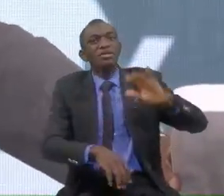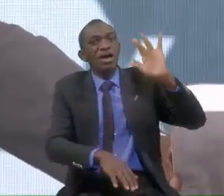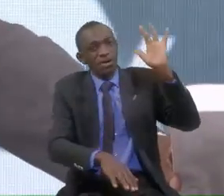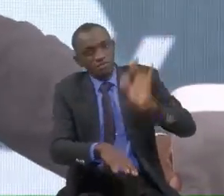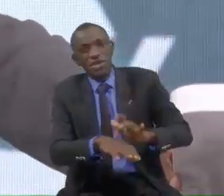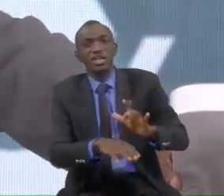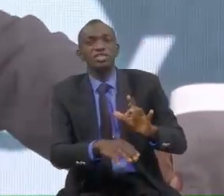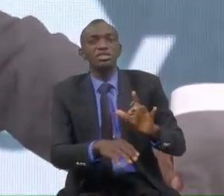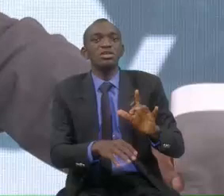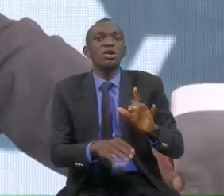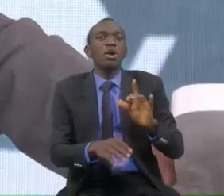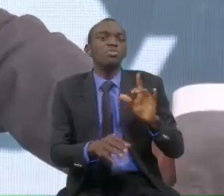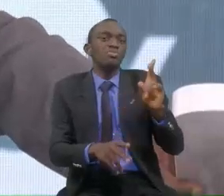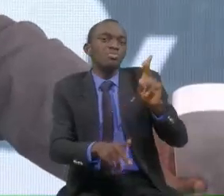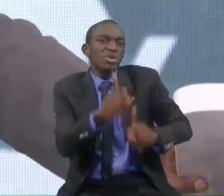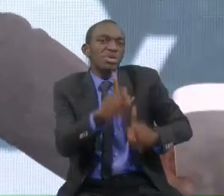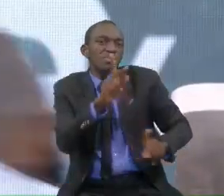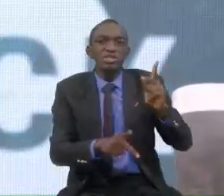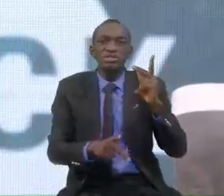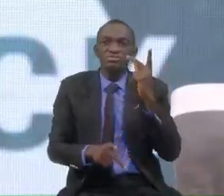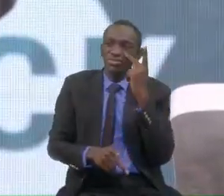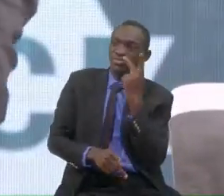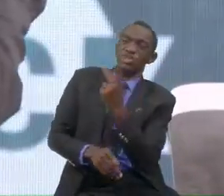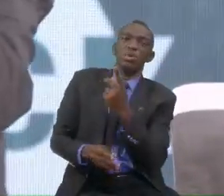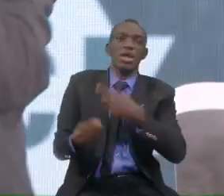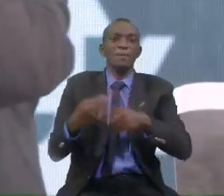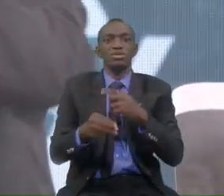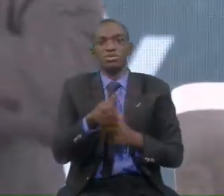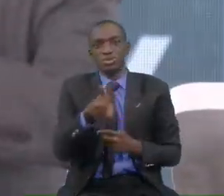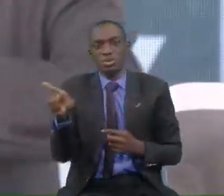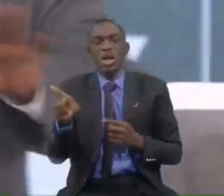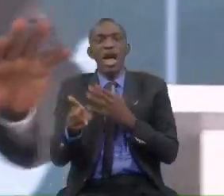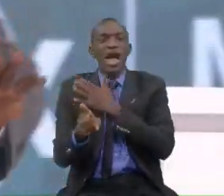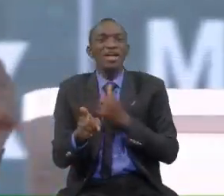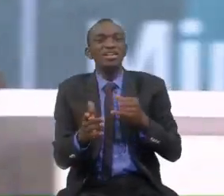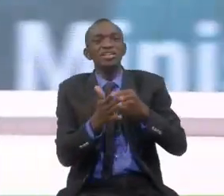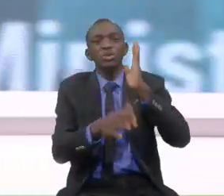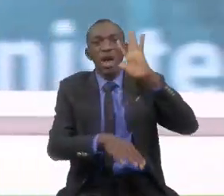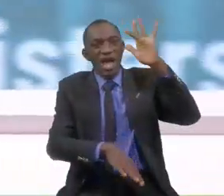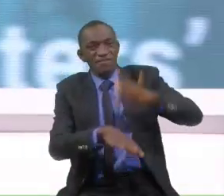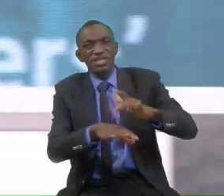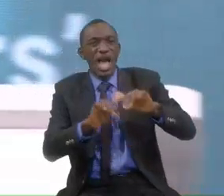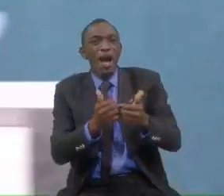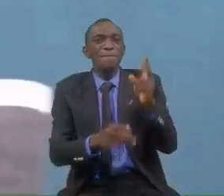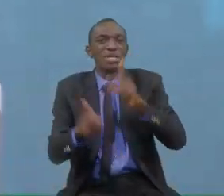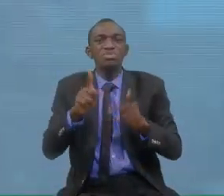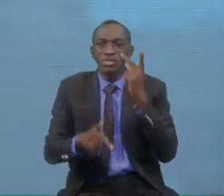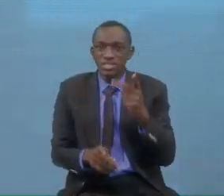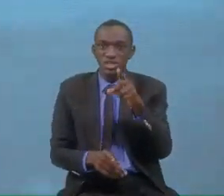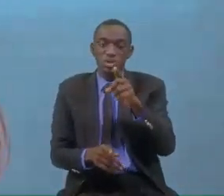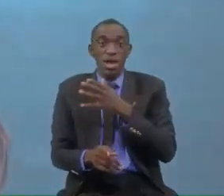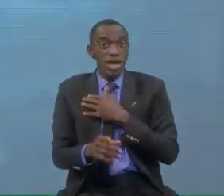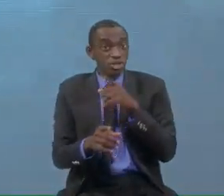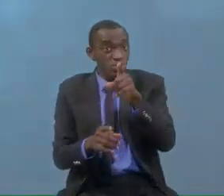on the way people view you, on the way people see you, and you are liberated from